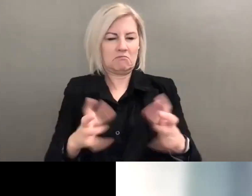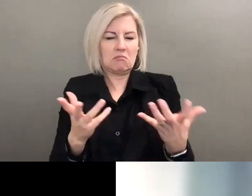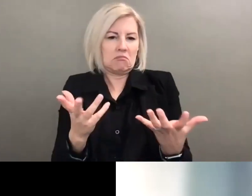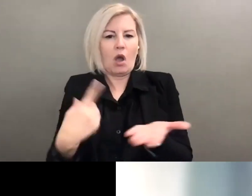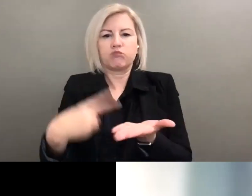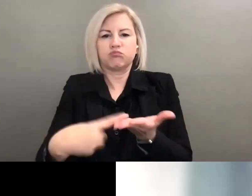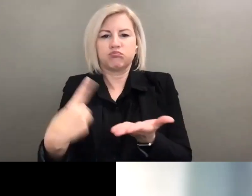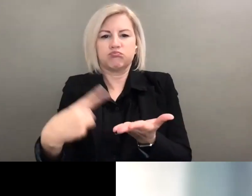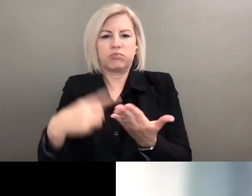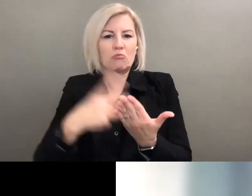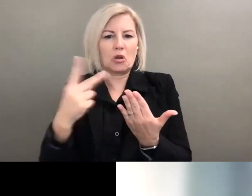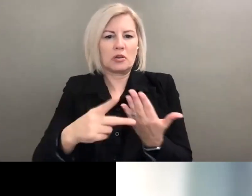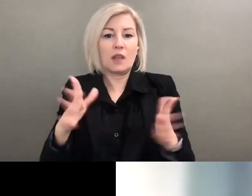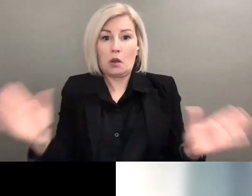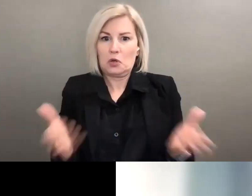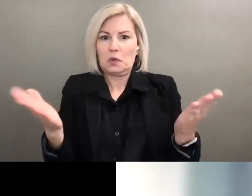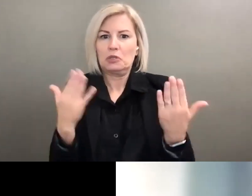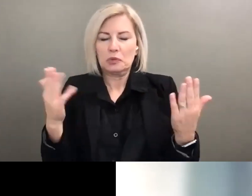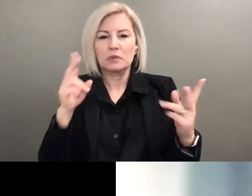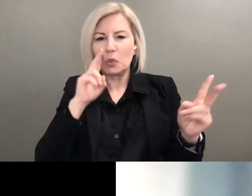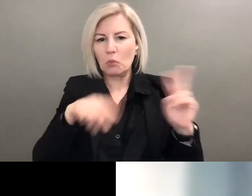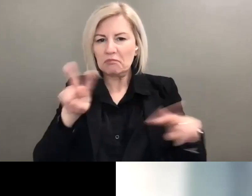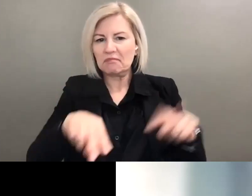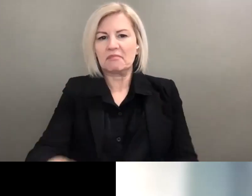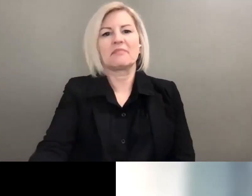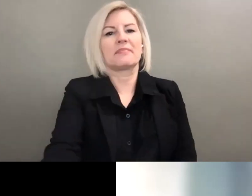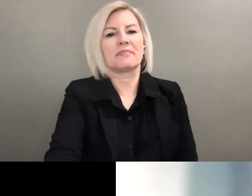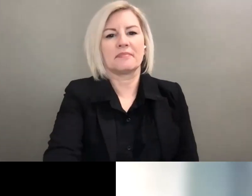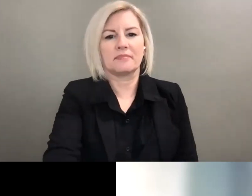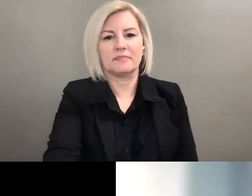projects. So I encourage you to check it out if you're interested.